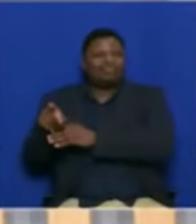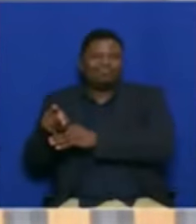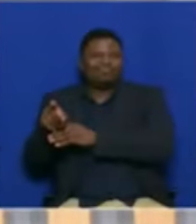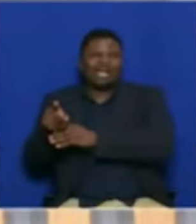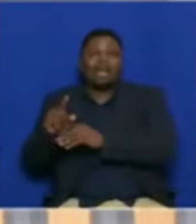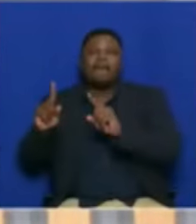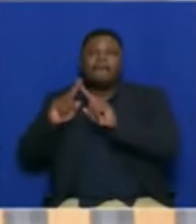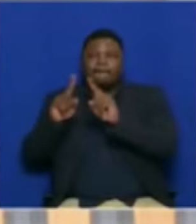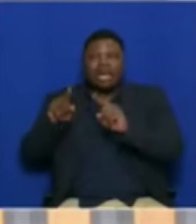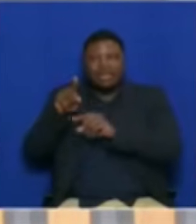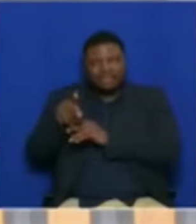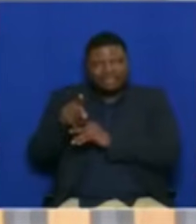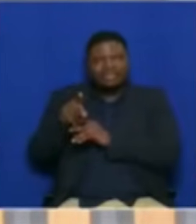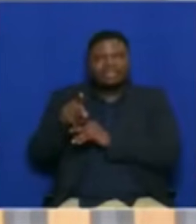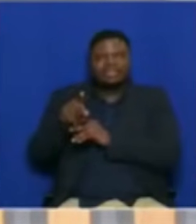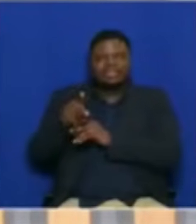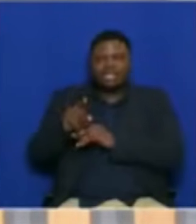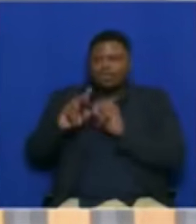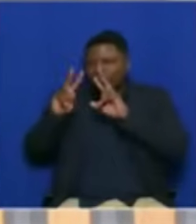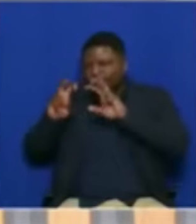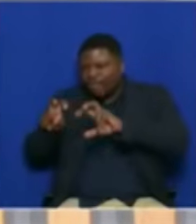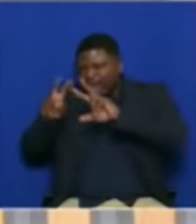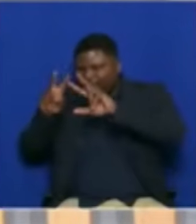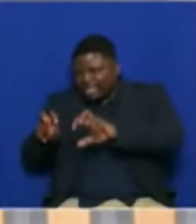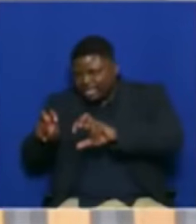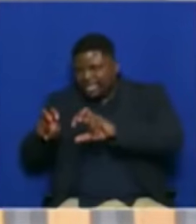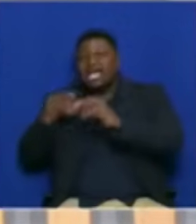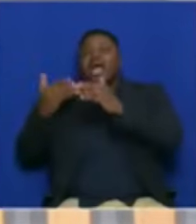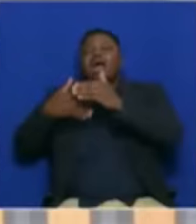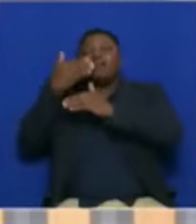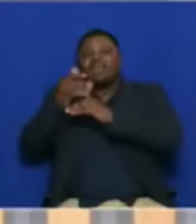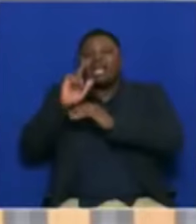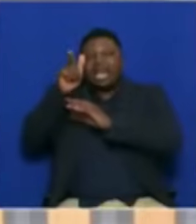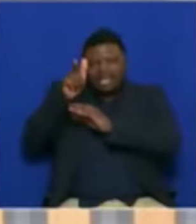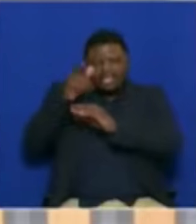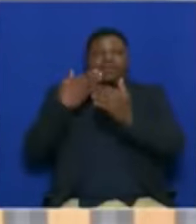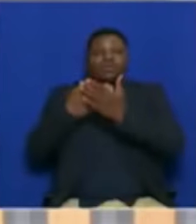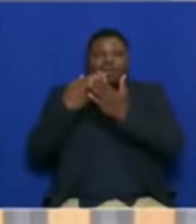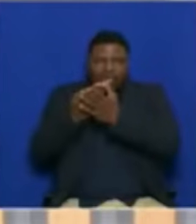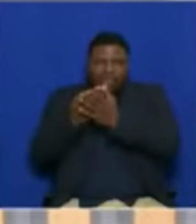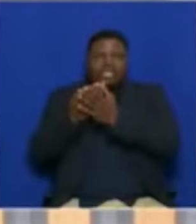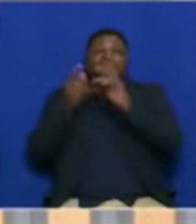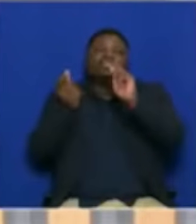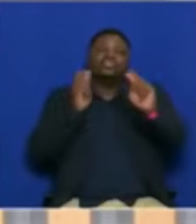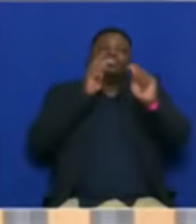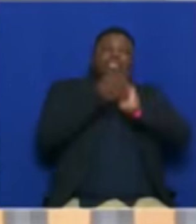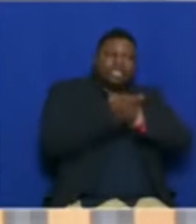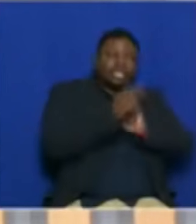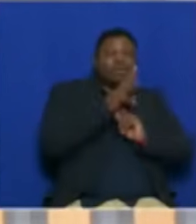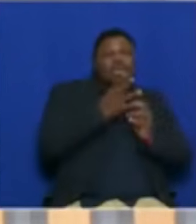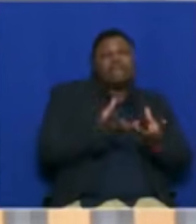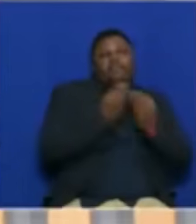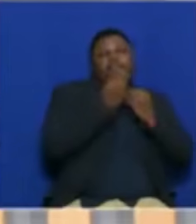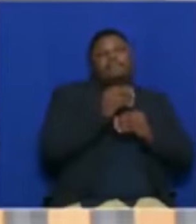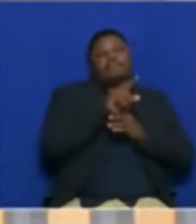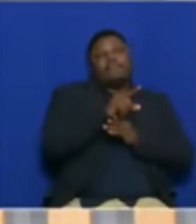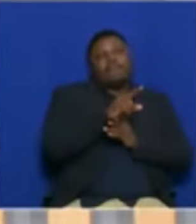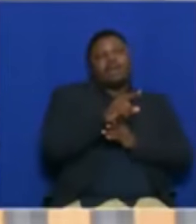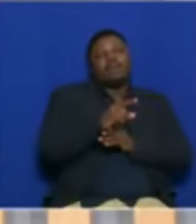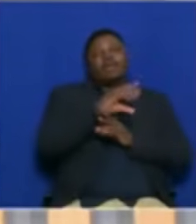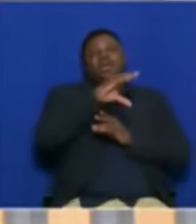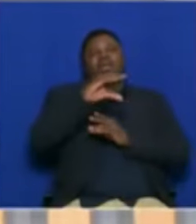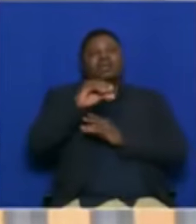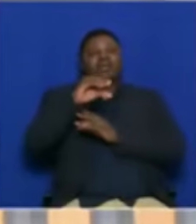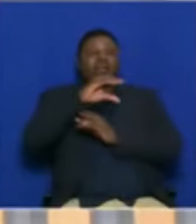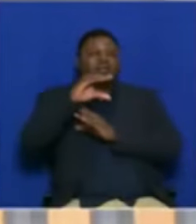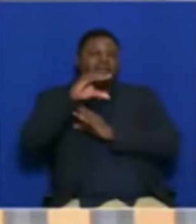number at some point along the way. Now, this summons, they bear a reference number, and I've understood